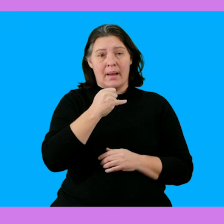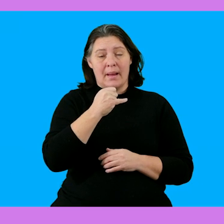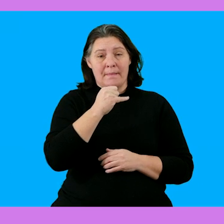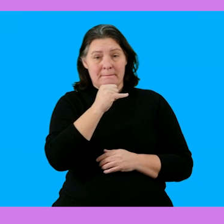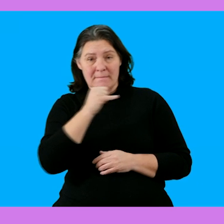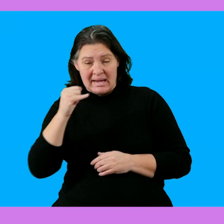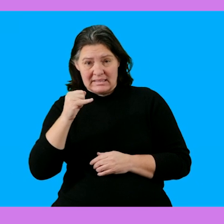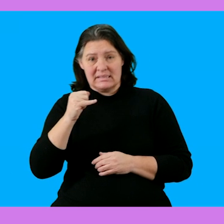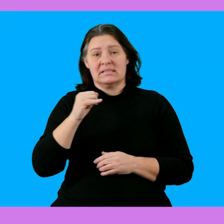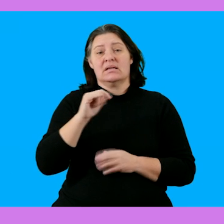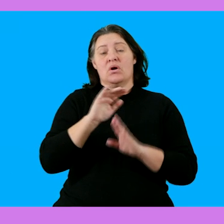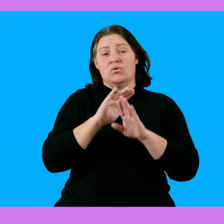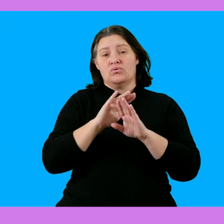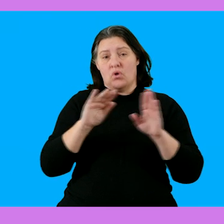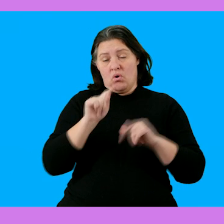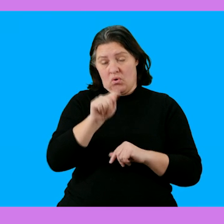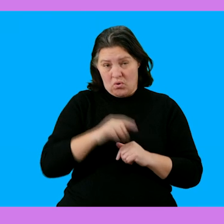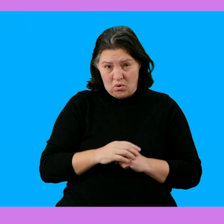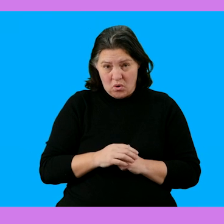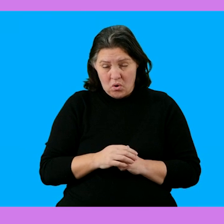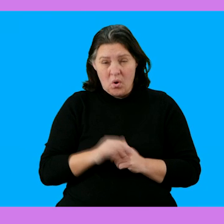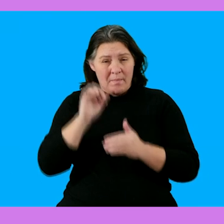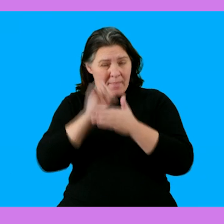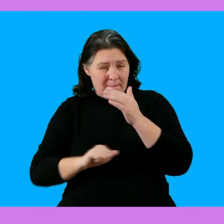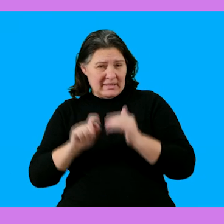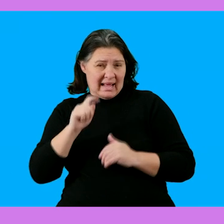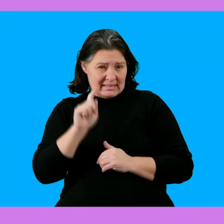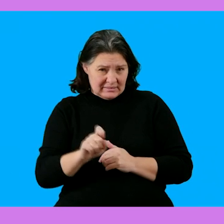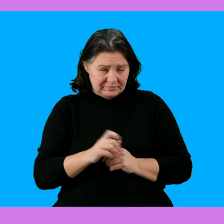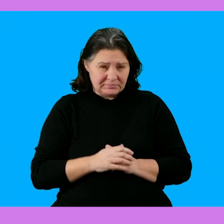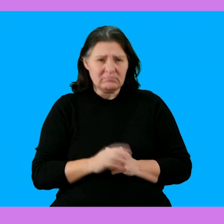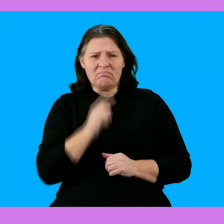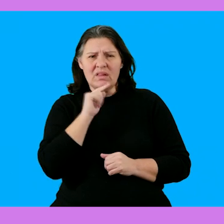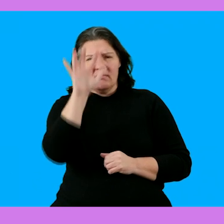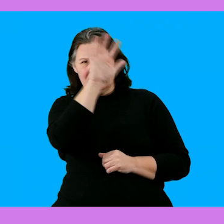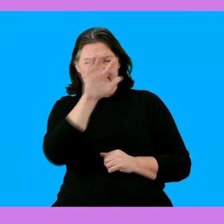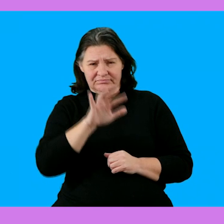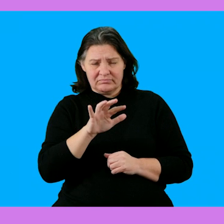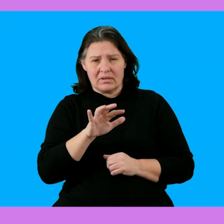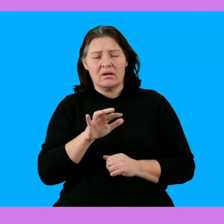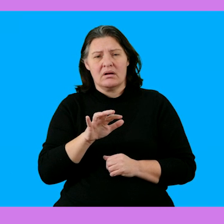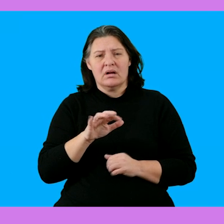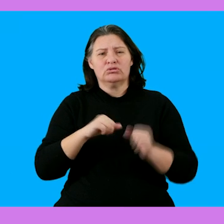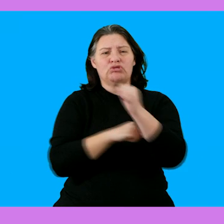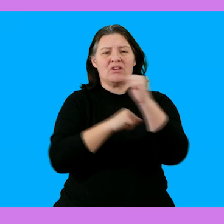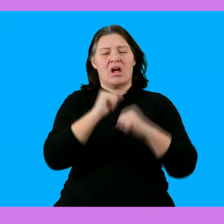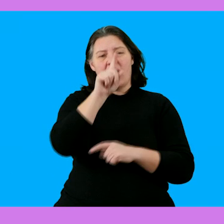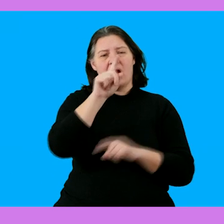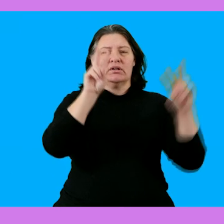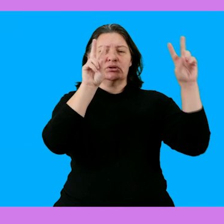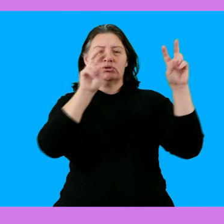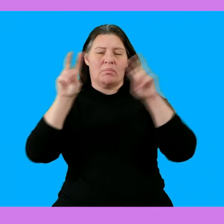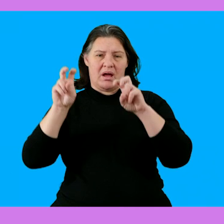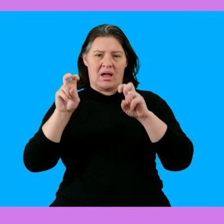non-taxable deductions. Now let's look at what else is important. So here I basically have an outlay of what the